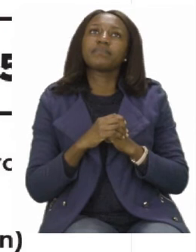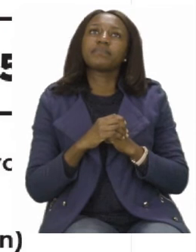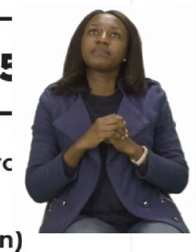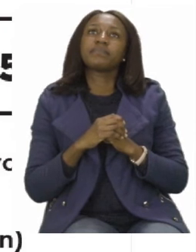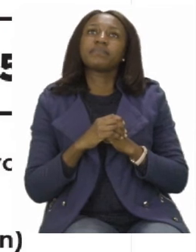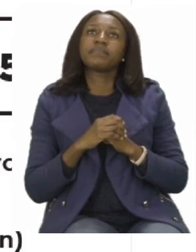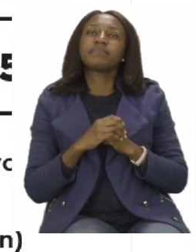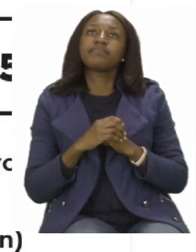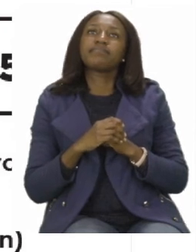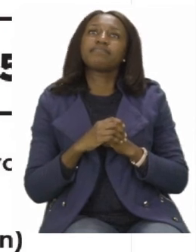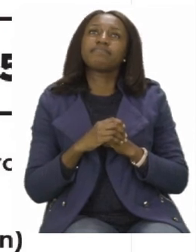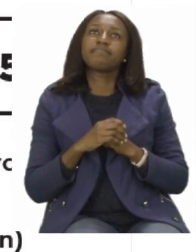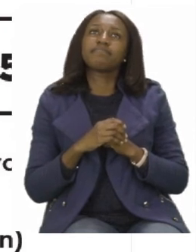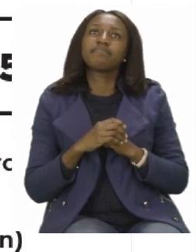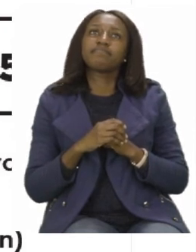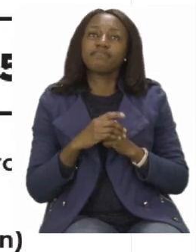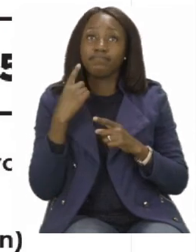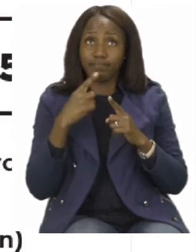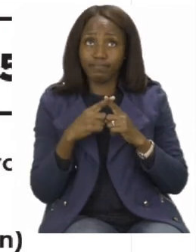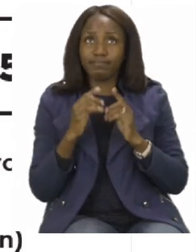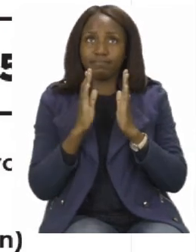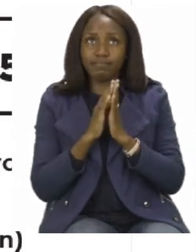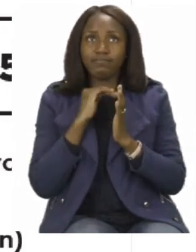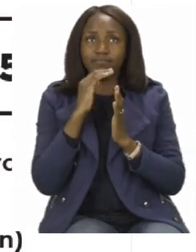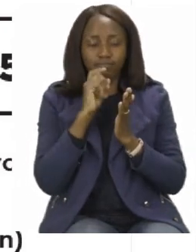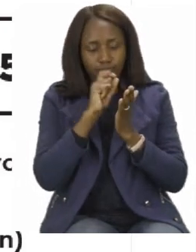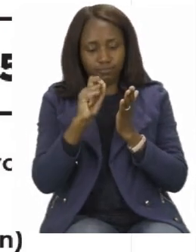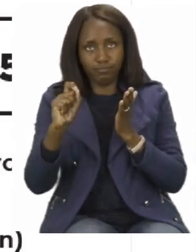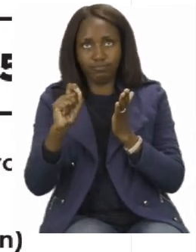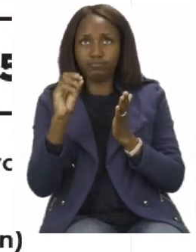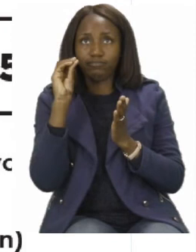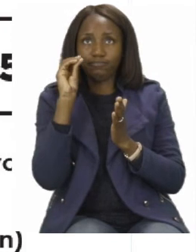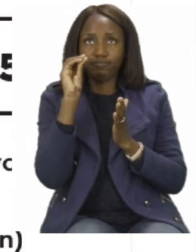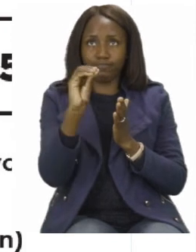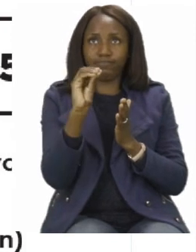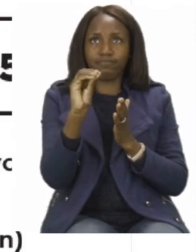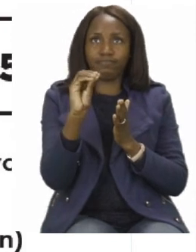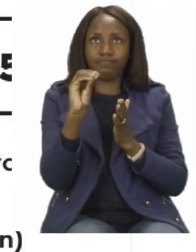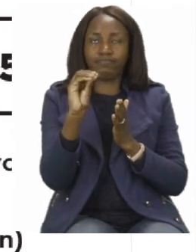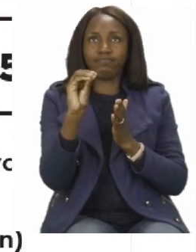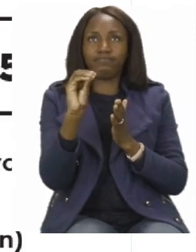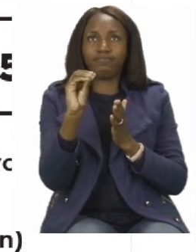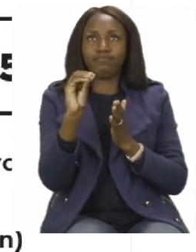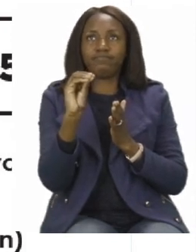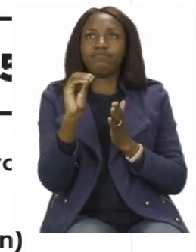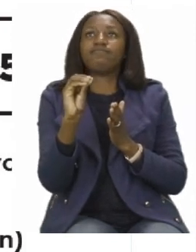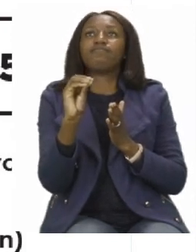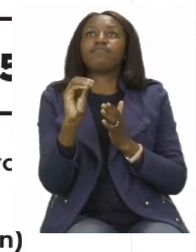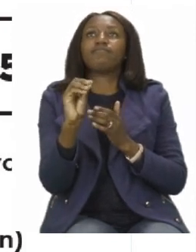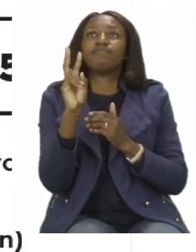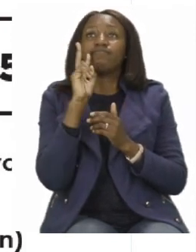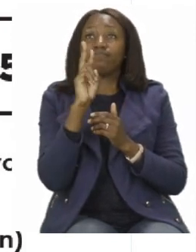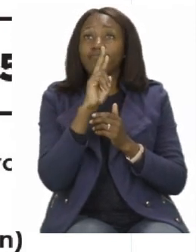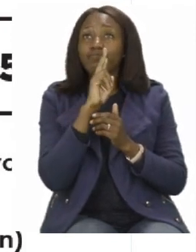here it says, complete the story, fill in the blanks by changing the words